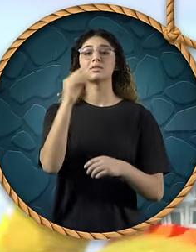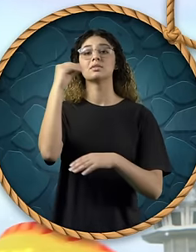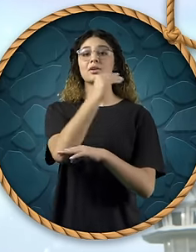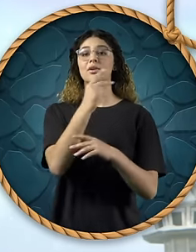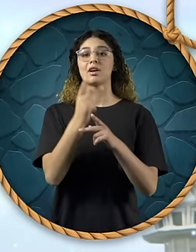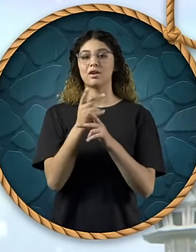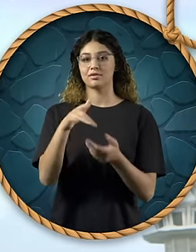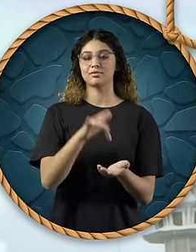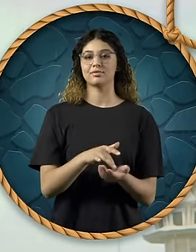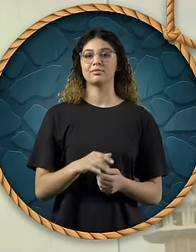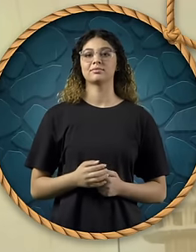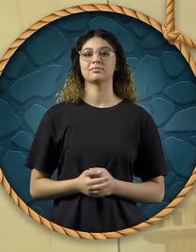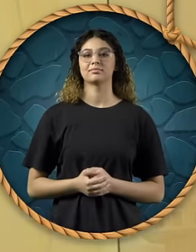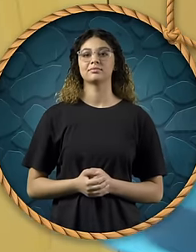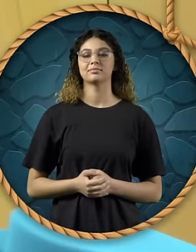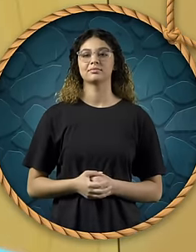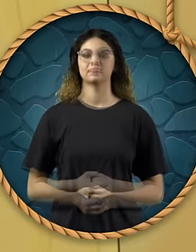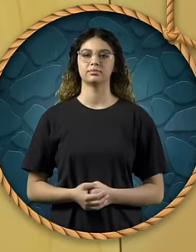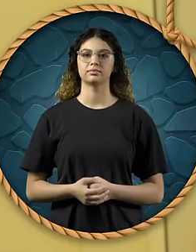Dino Care Center!